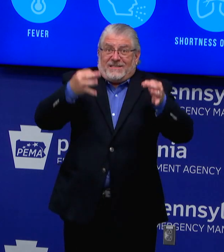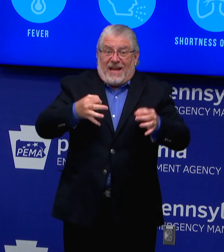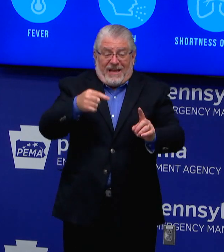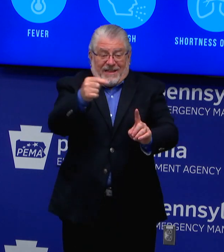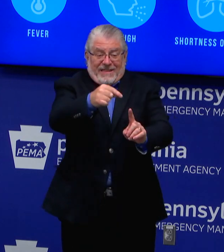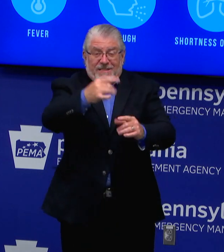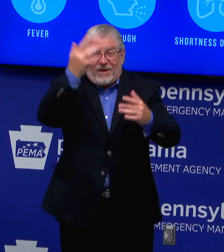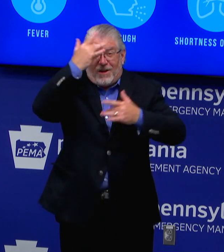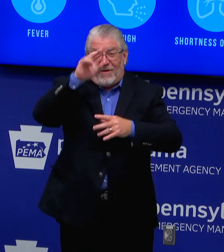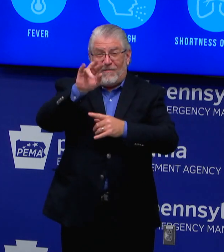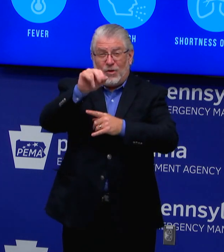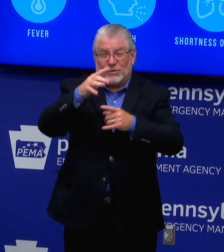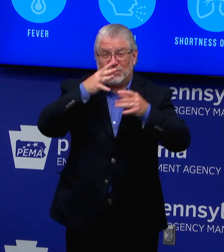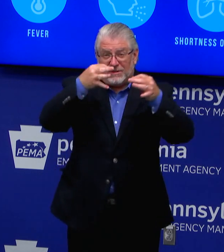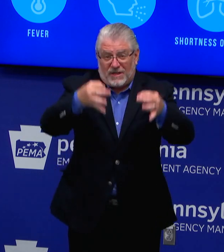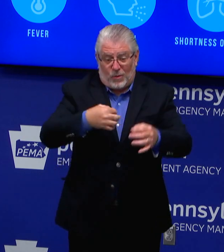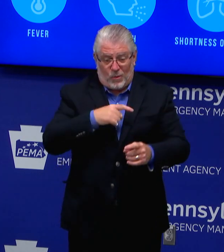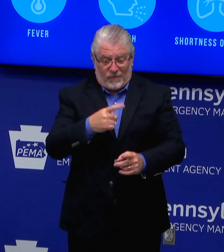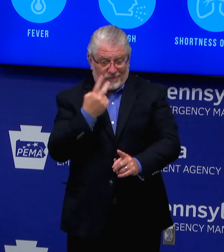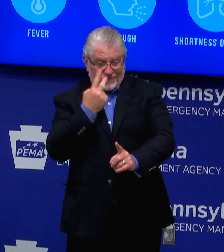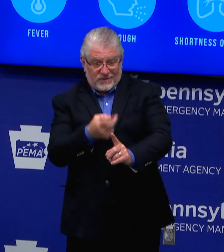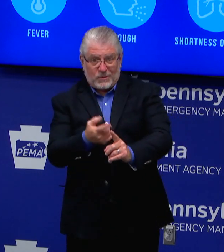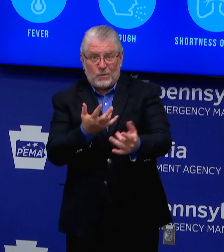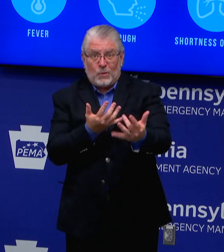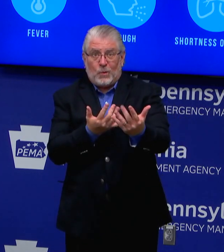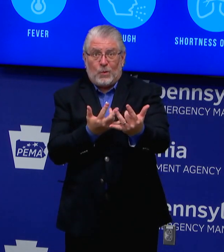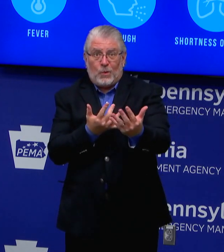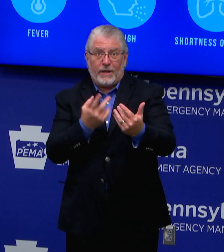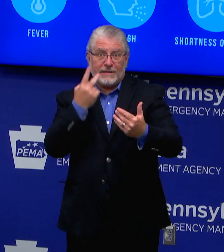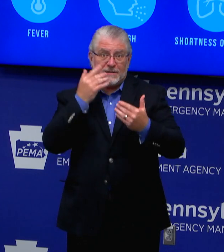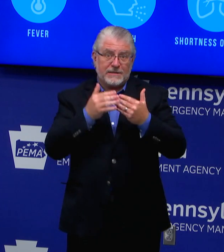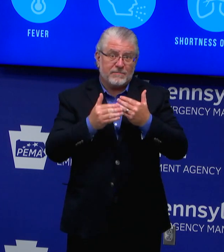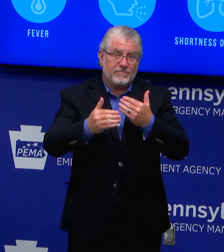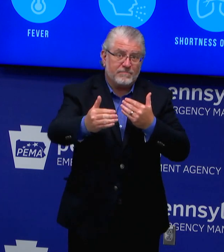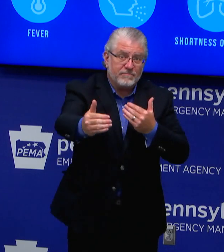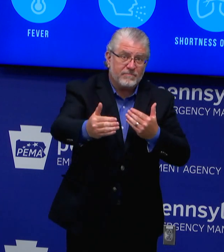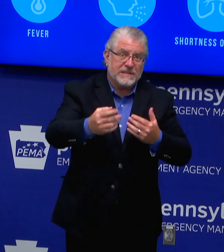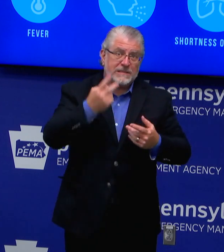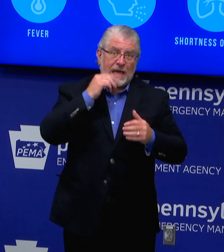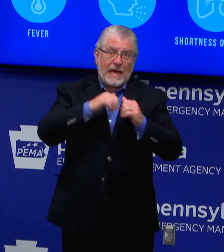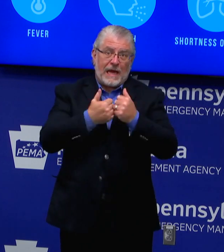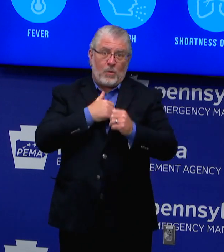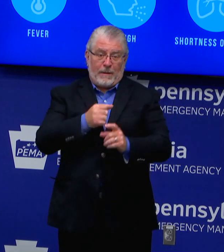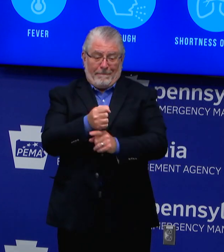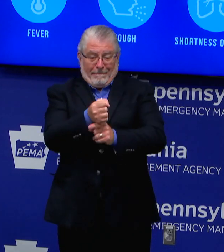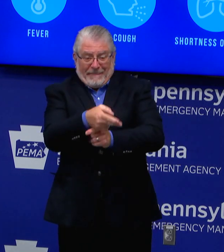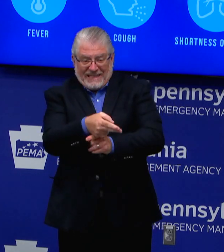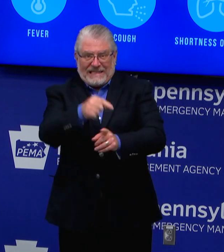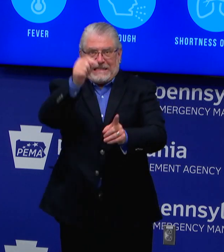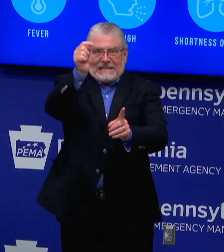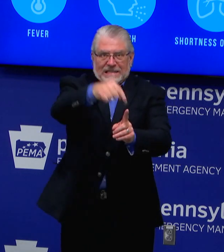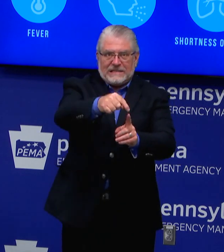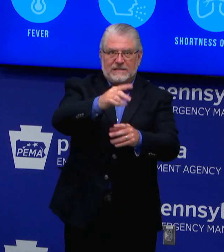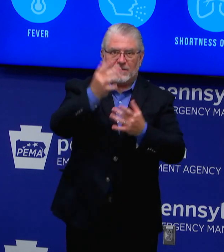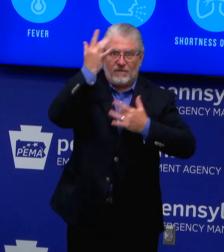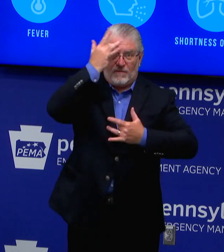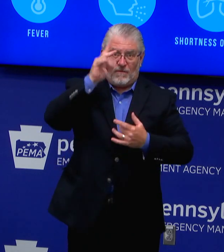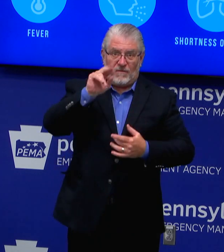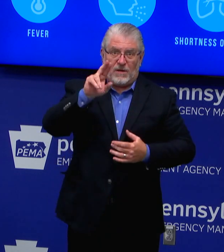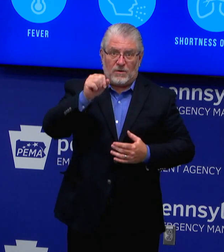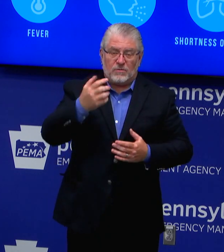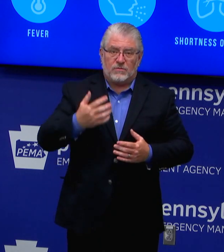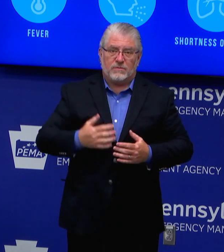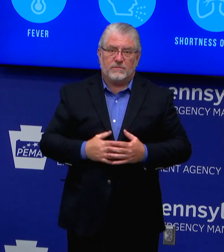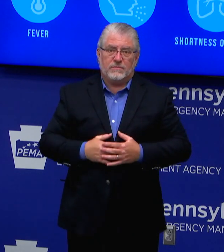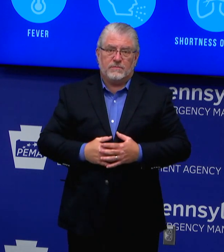And we're looking at ways to defeat that virus. And that's what we're trying to do, taking